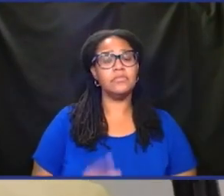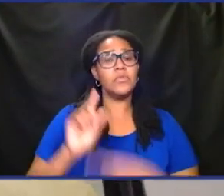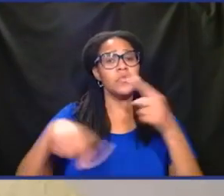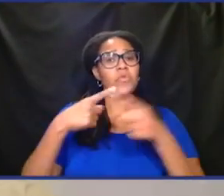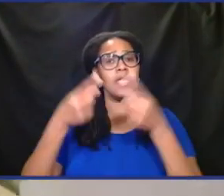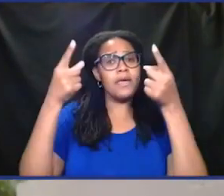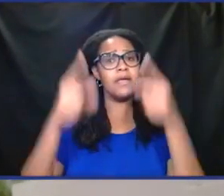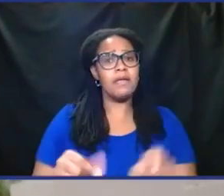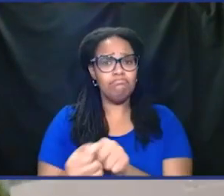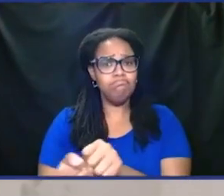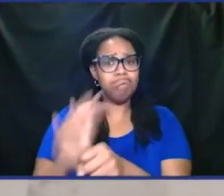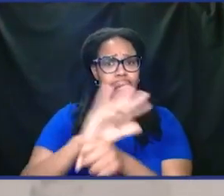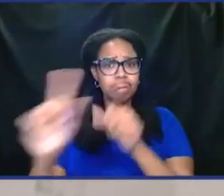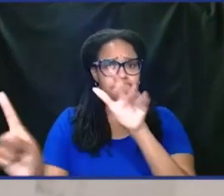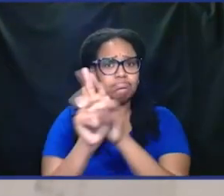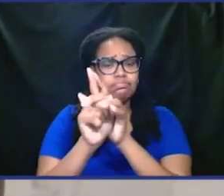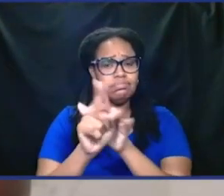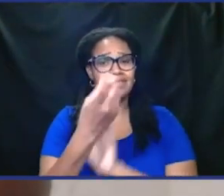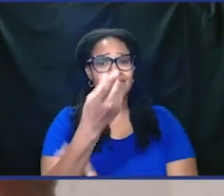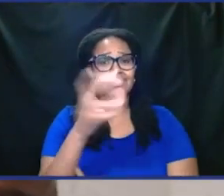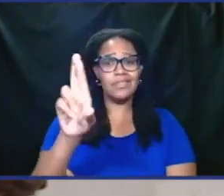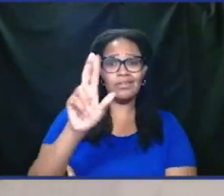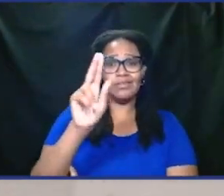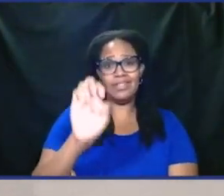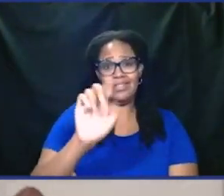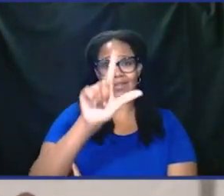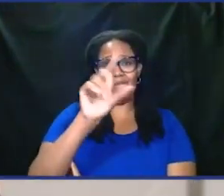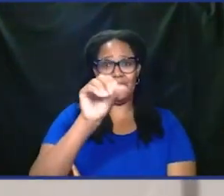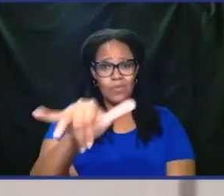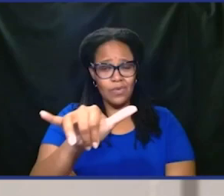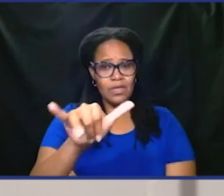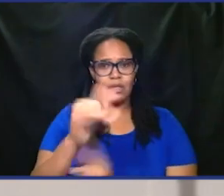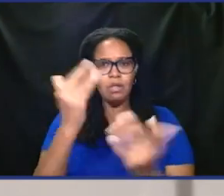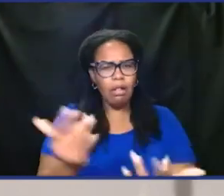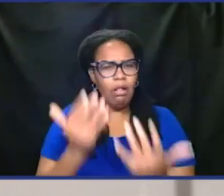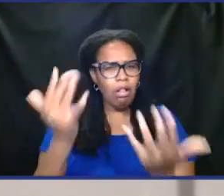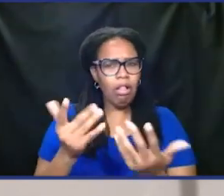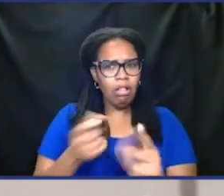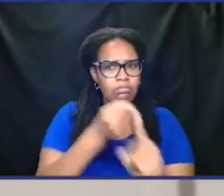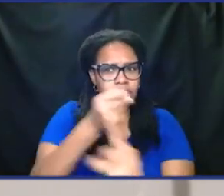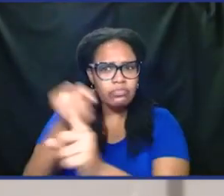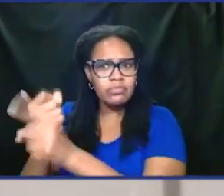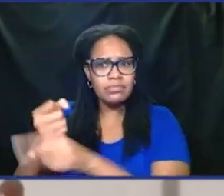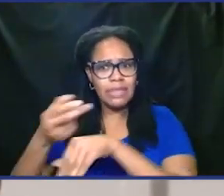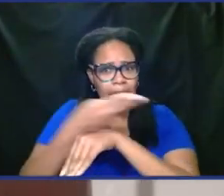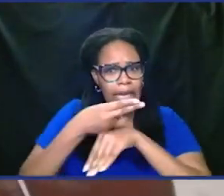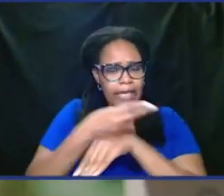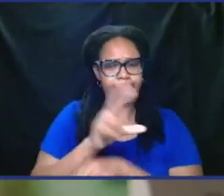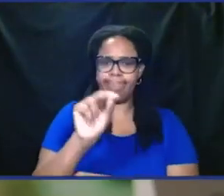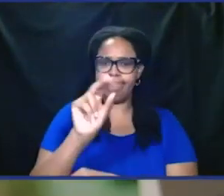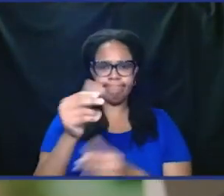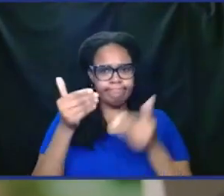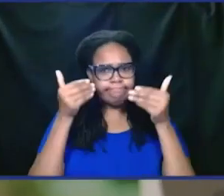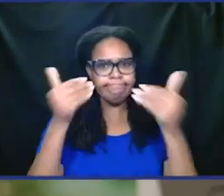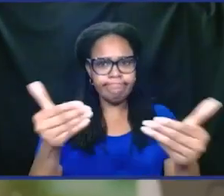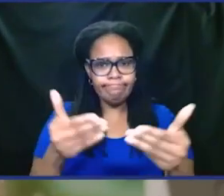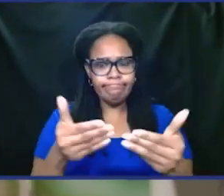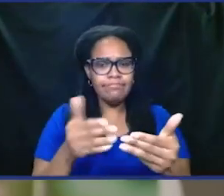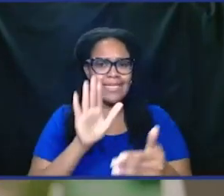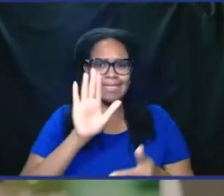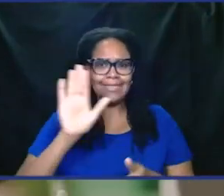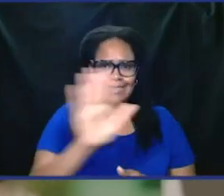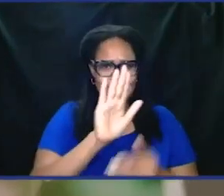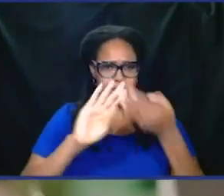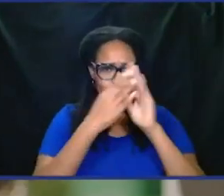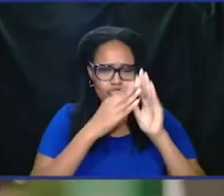COVID-19 emerged as a threat, Dr. John Keane-Zilloy didn't wait for cases to arrive in Haiti. He asked his community at St. Rock